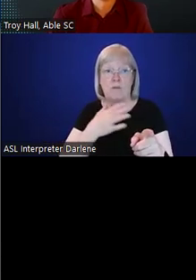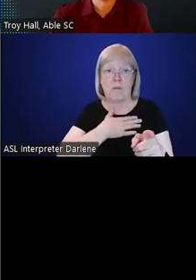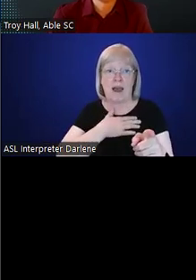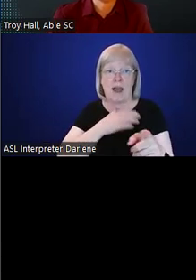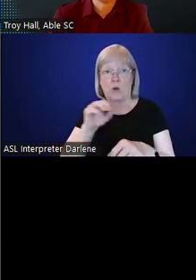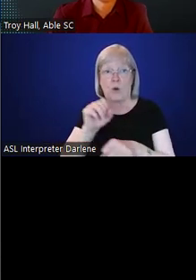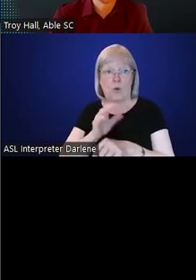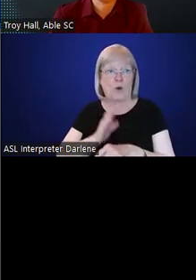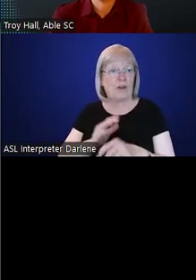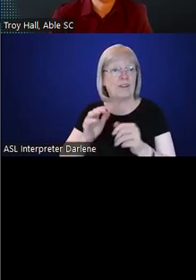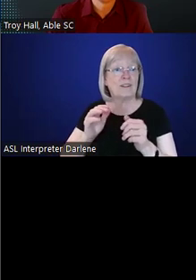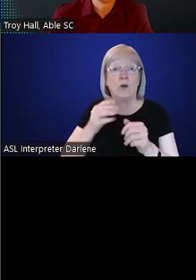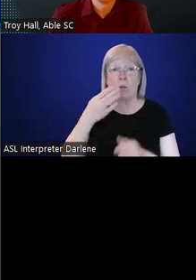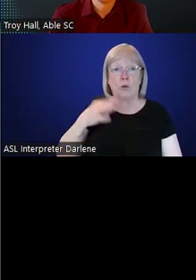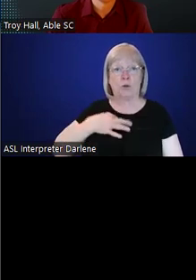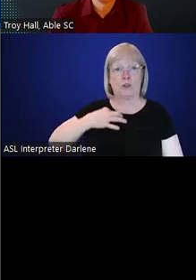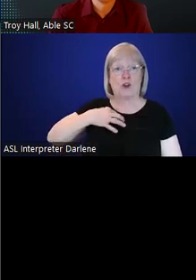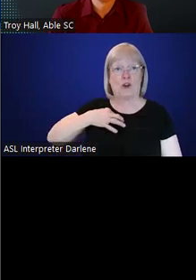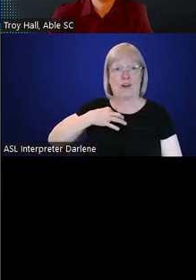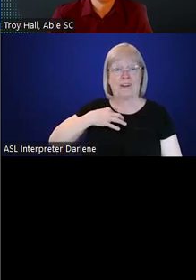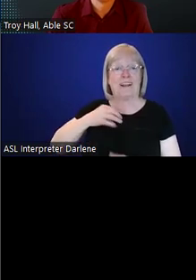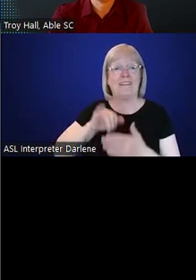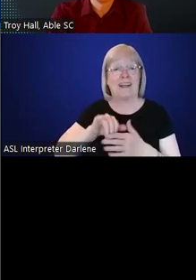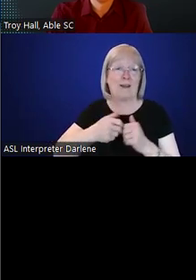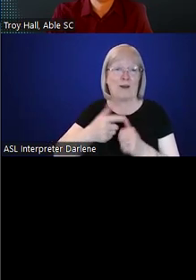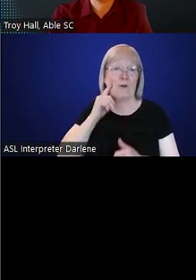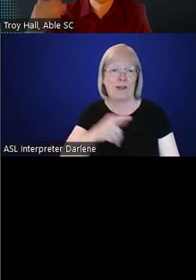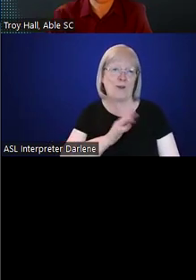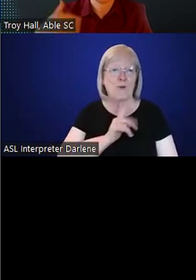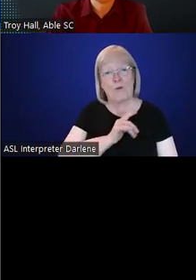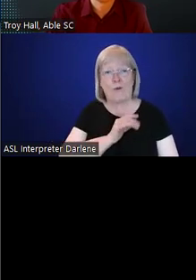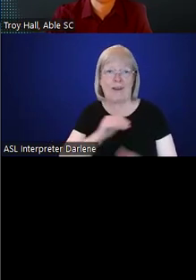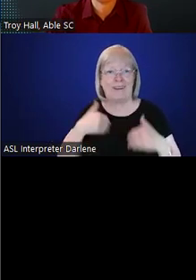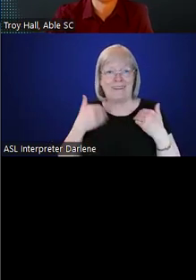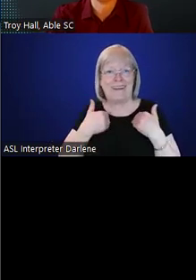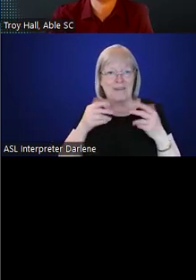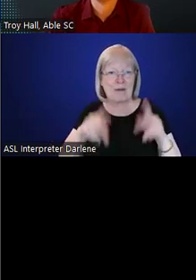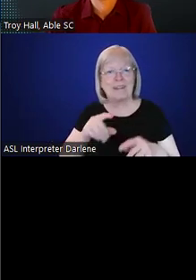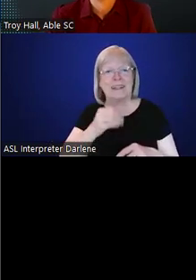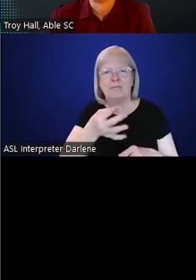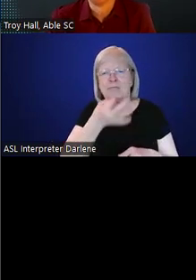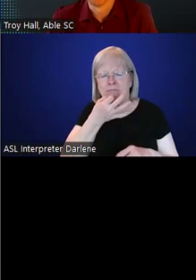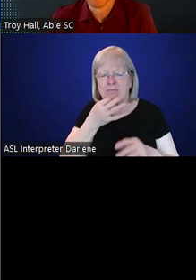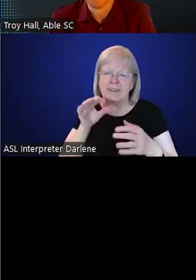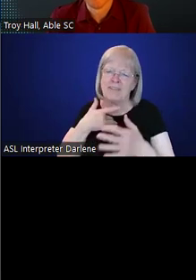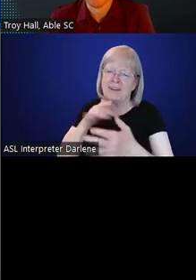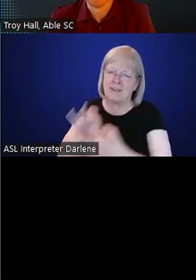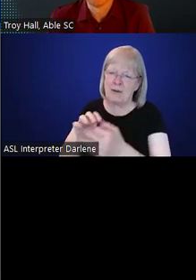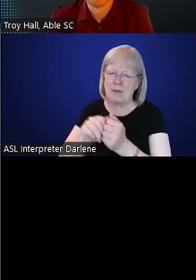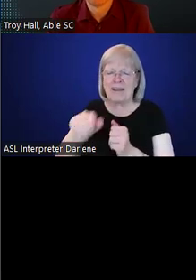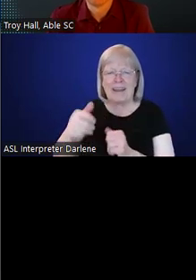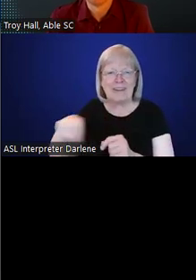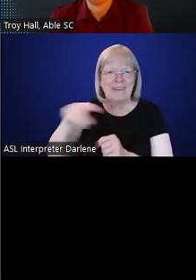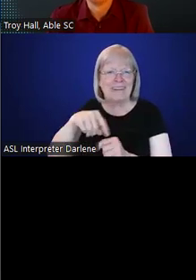with a backwards baseball cap. That's how you know he's a cool young guy who can relate to the youth, because he's got the cap backwards. That's a joke. It's very